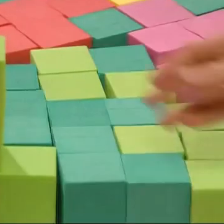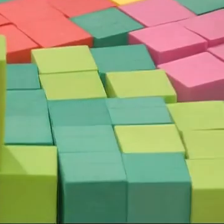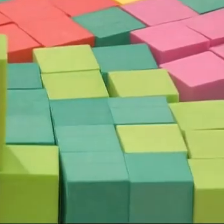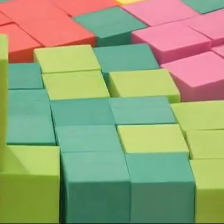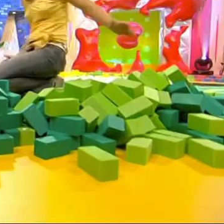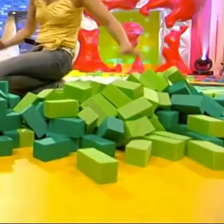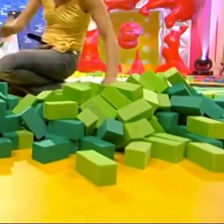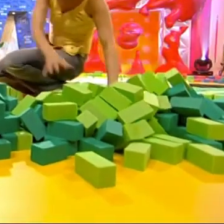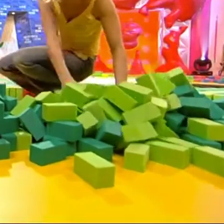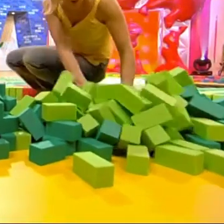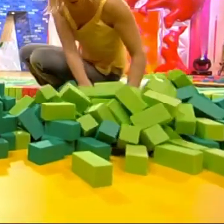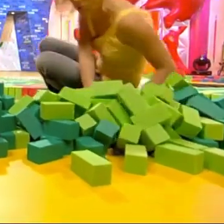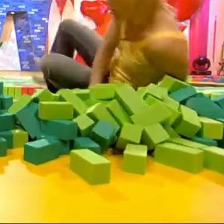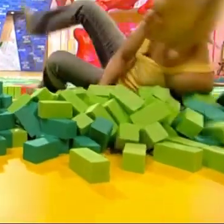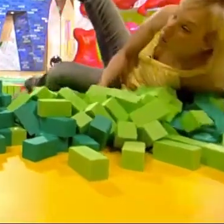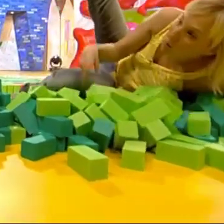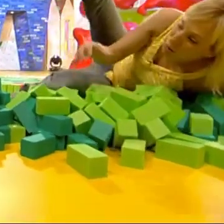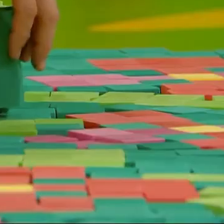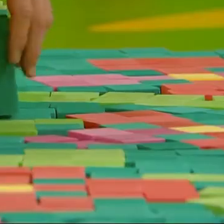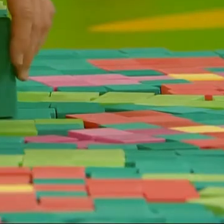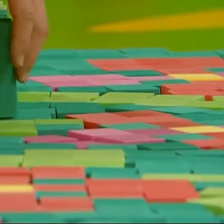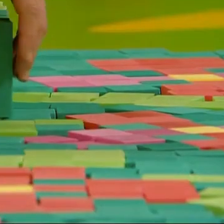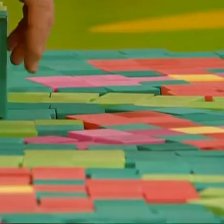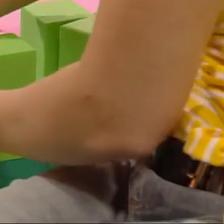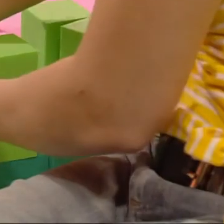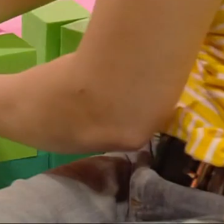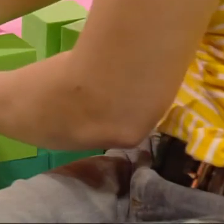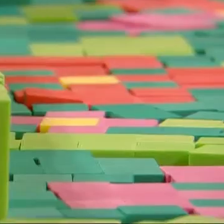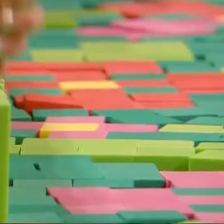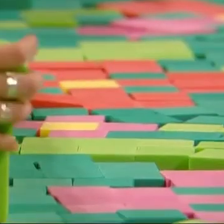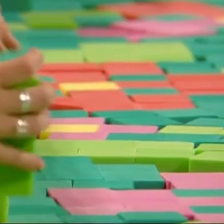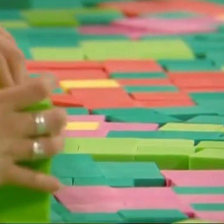Wanga, wanga, wanga. Oh, oh.